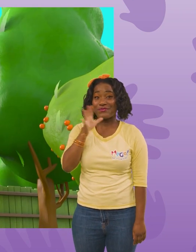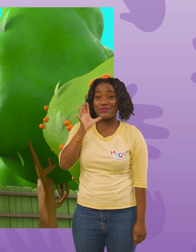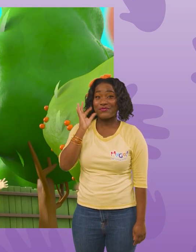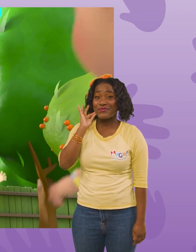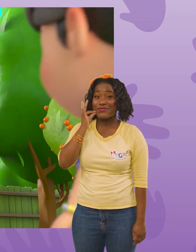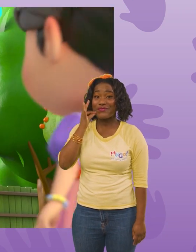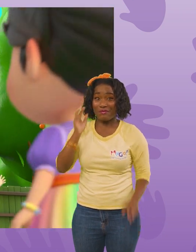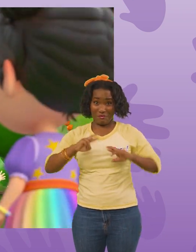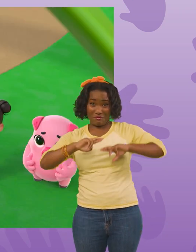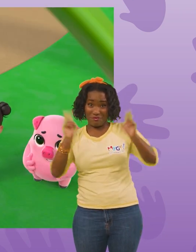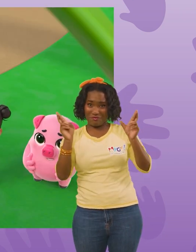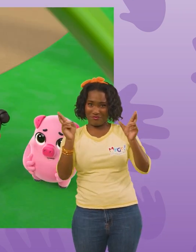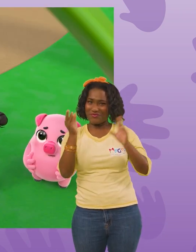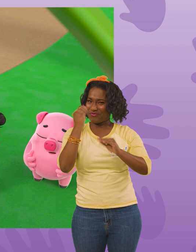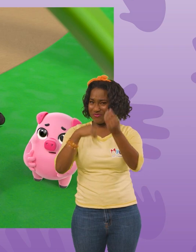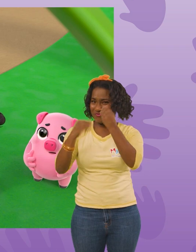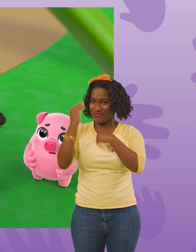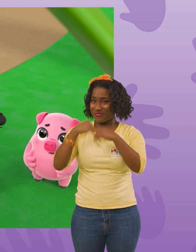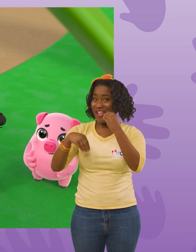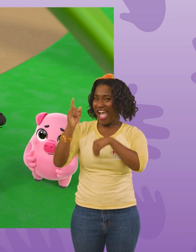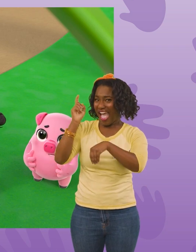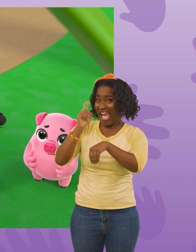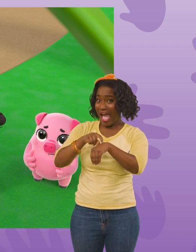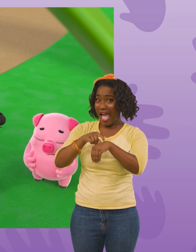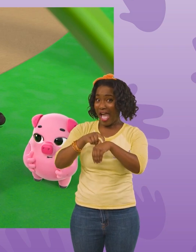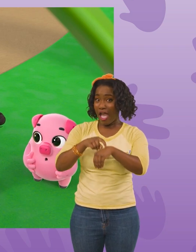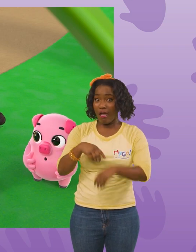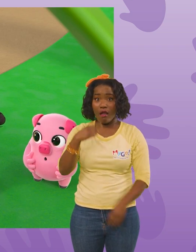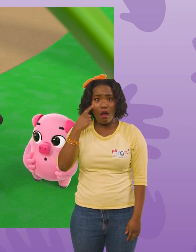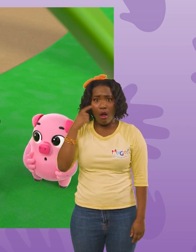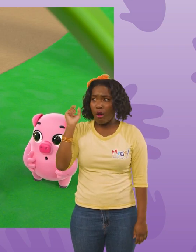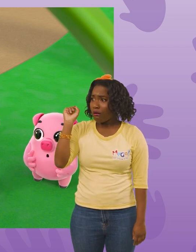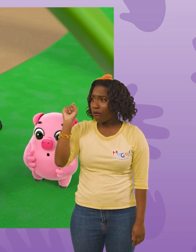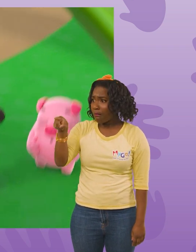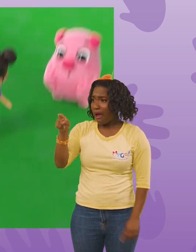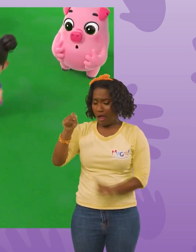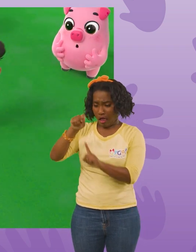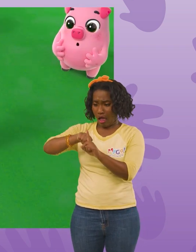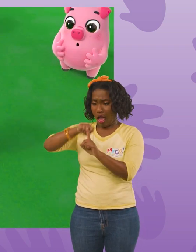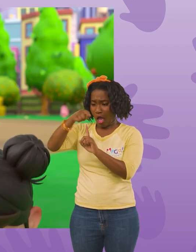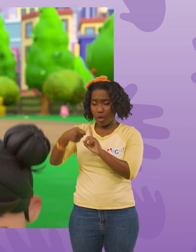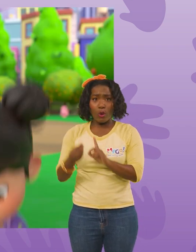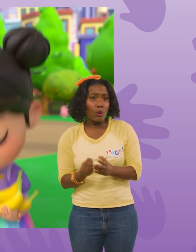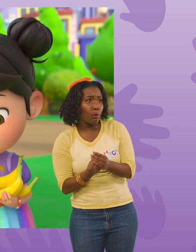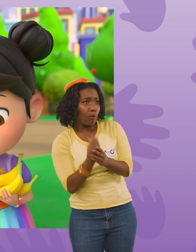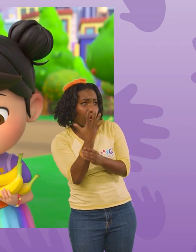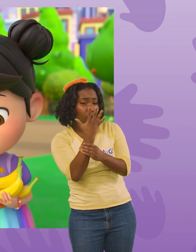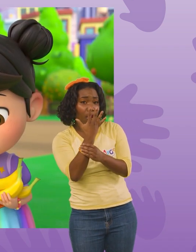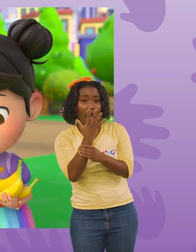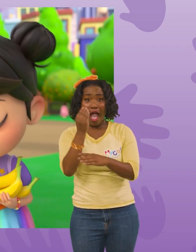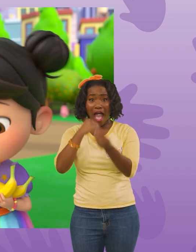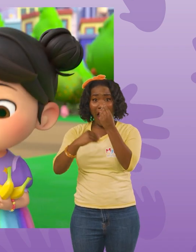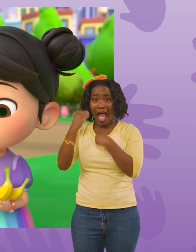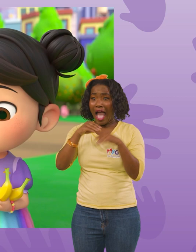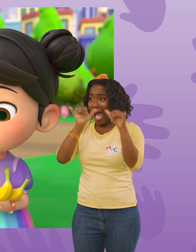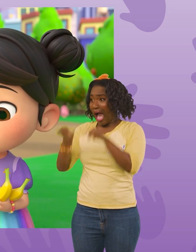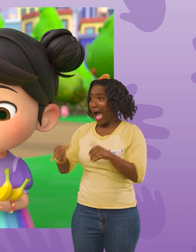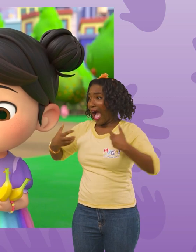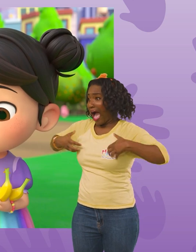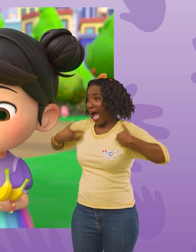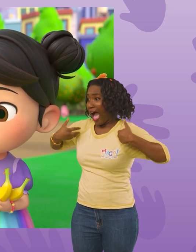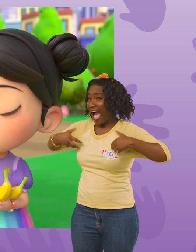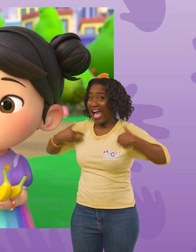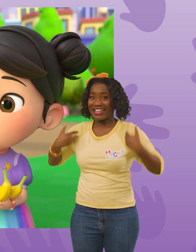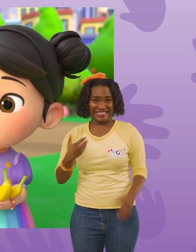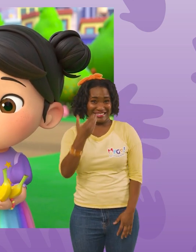On the farm, the fruit is ripe. Yes, it's harvest time. Look, bananas. They really grew. I'm gonna eat them all like monkeys